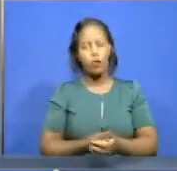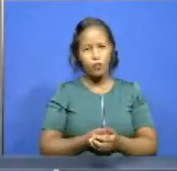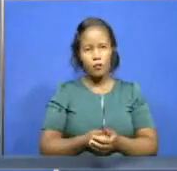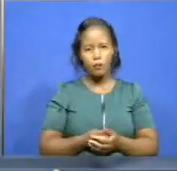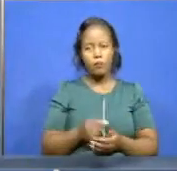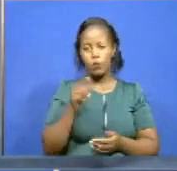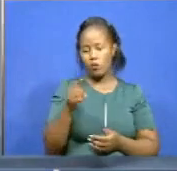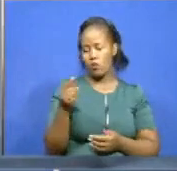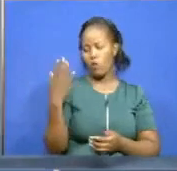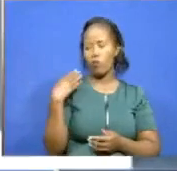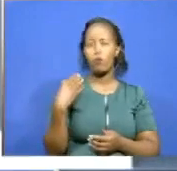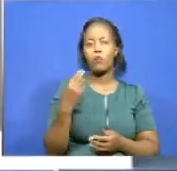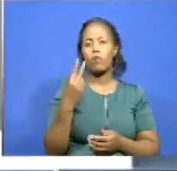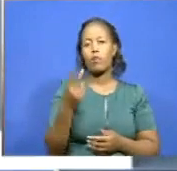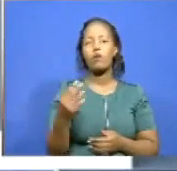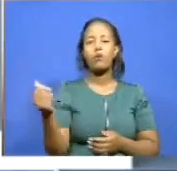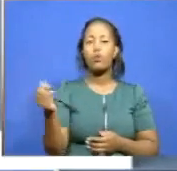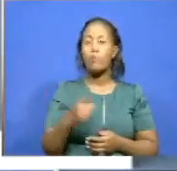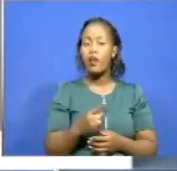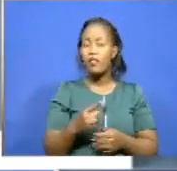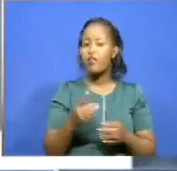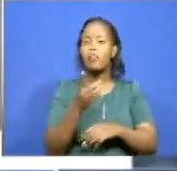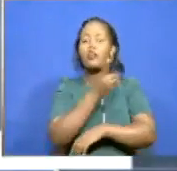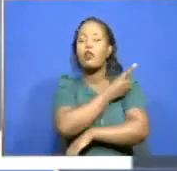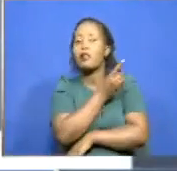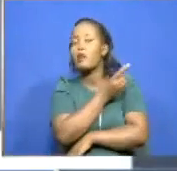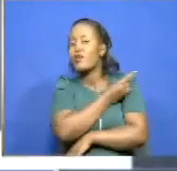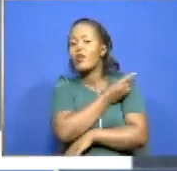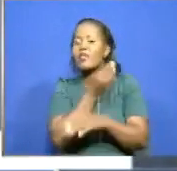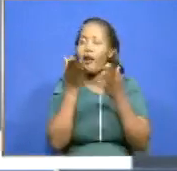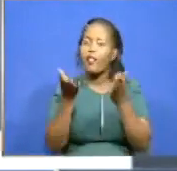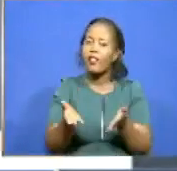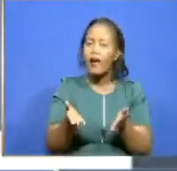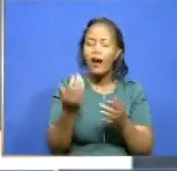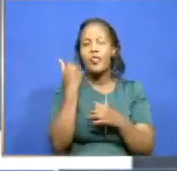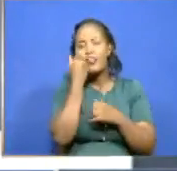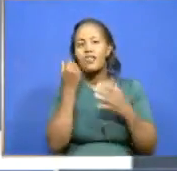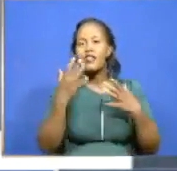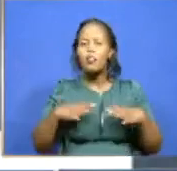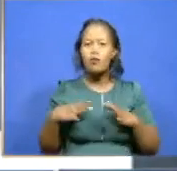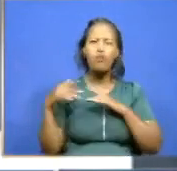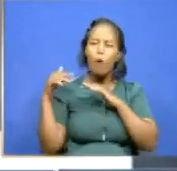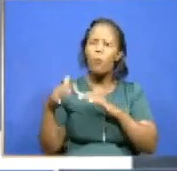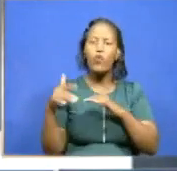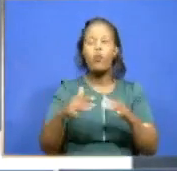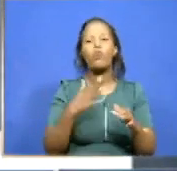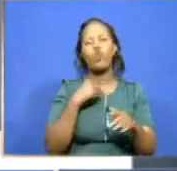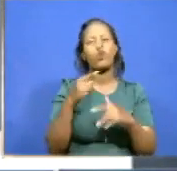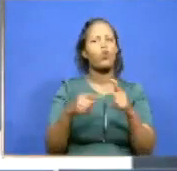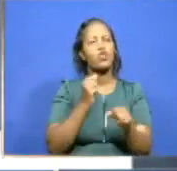miezi miwili. Na huyu ni daktari amesha amepata wagonjwa wako wamekuja. Anataka endelee na kazi.